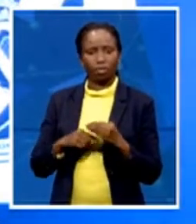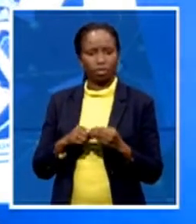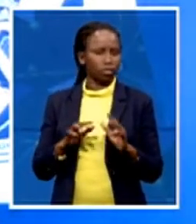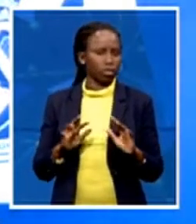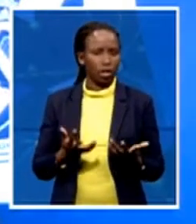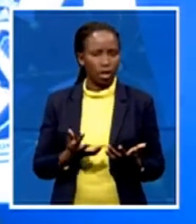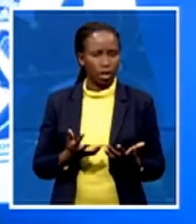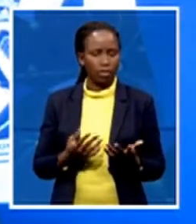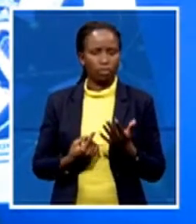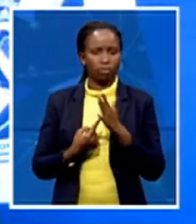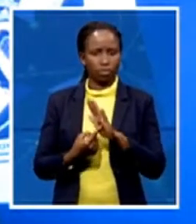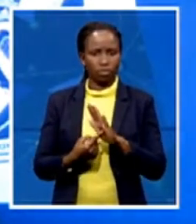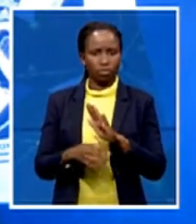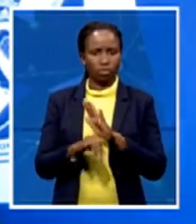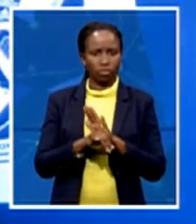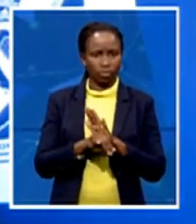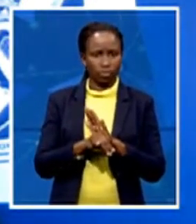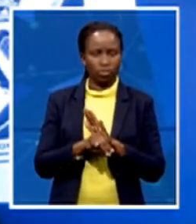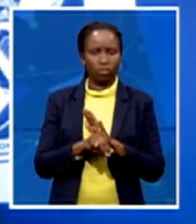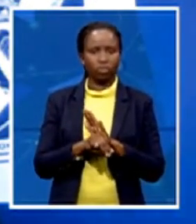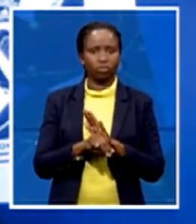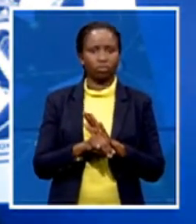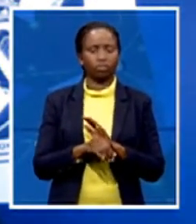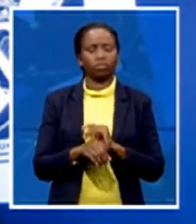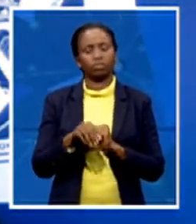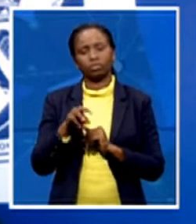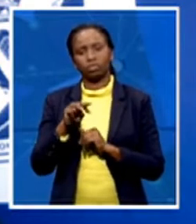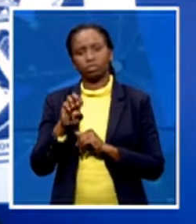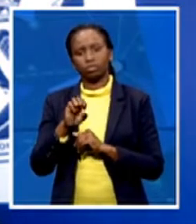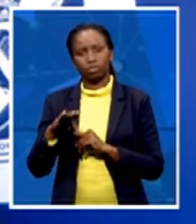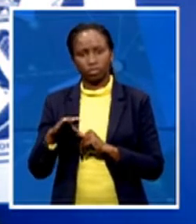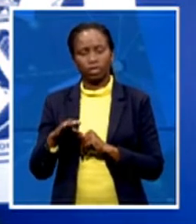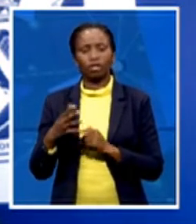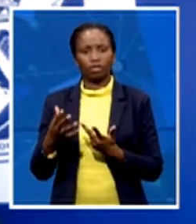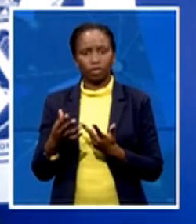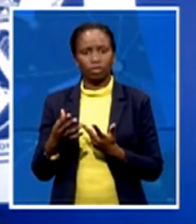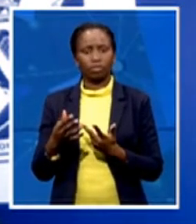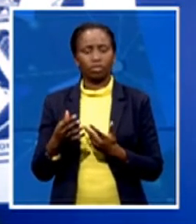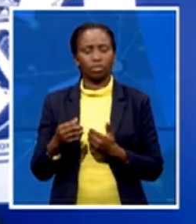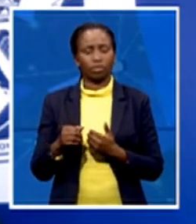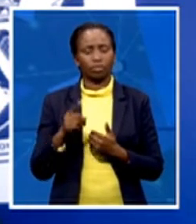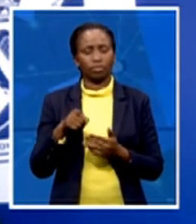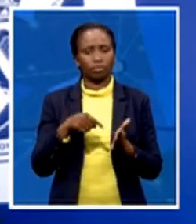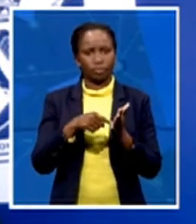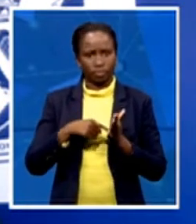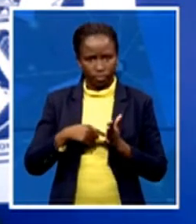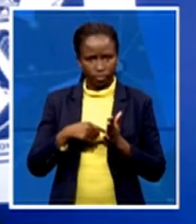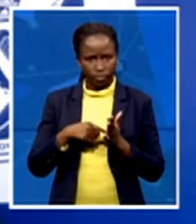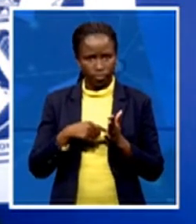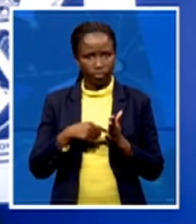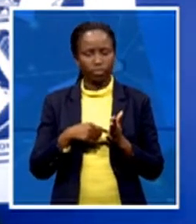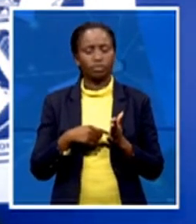to zoom and see what are the restrictions or recommendations that are being proposed in regard